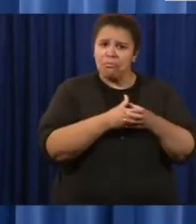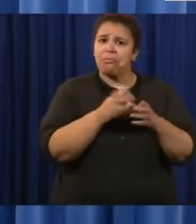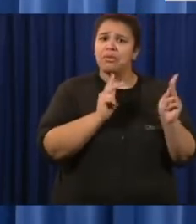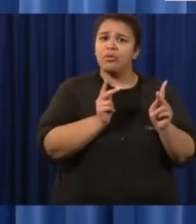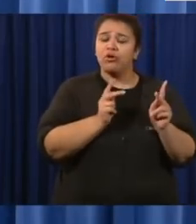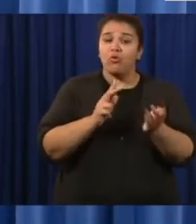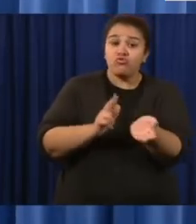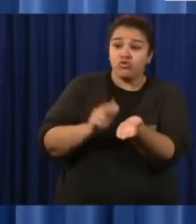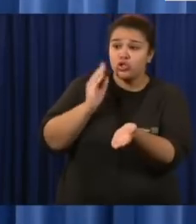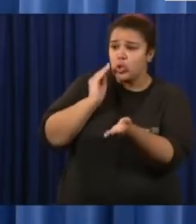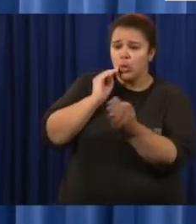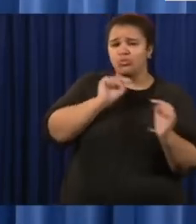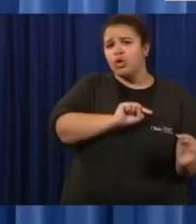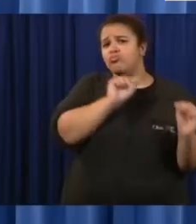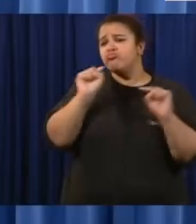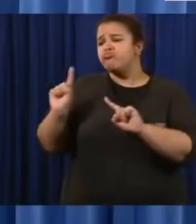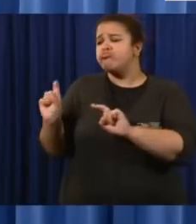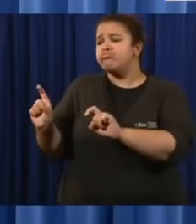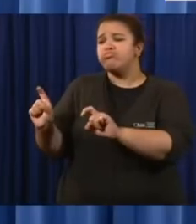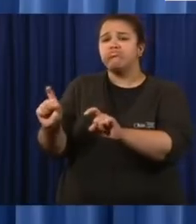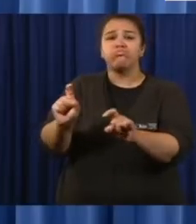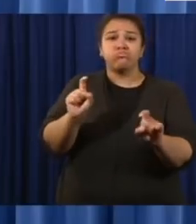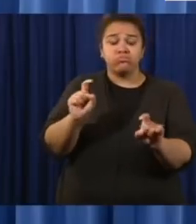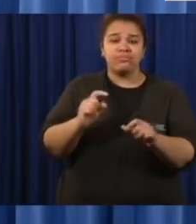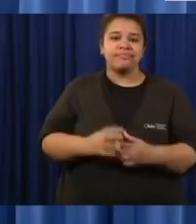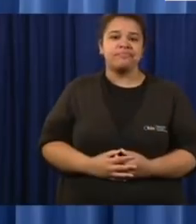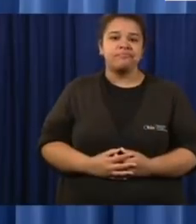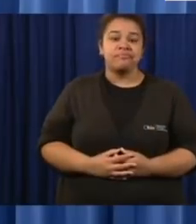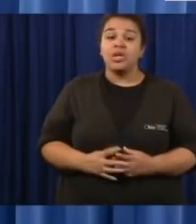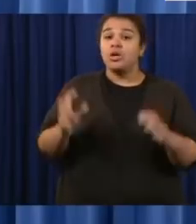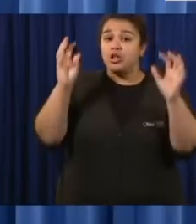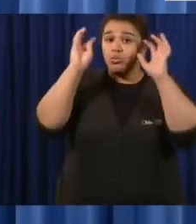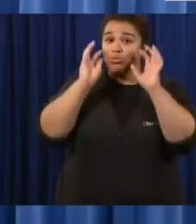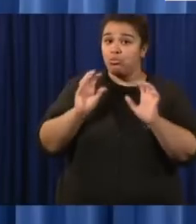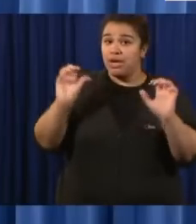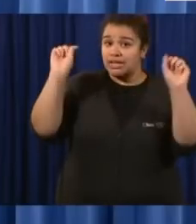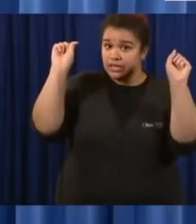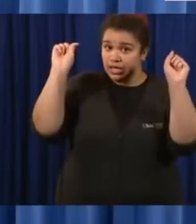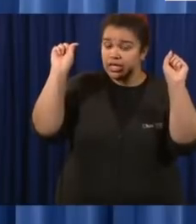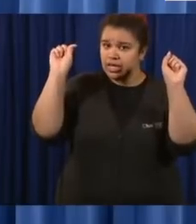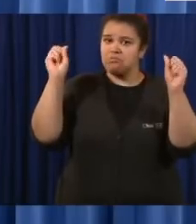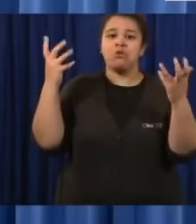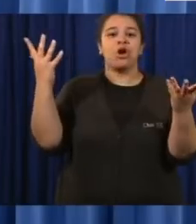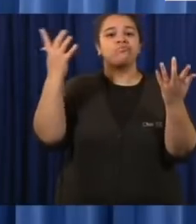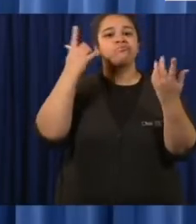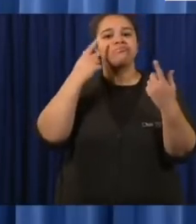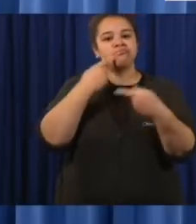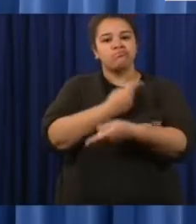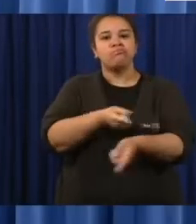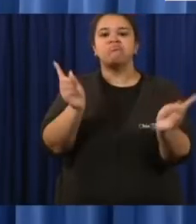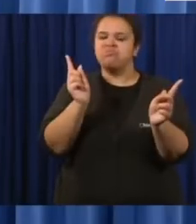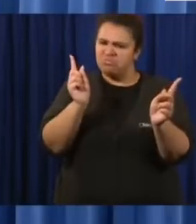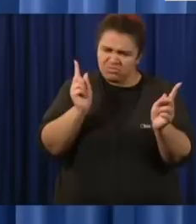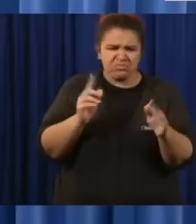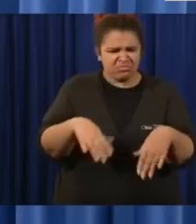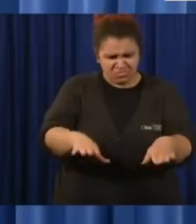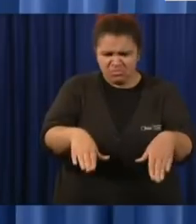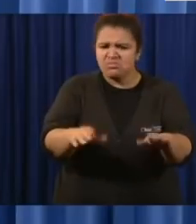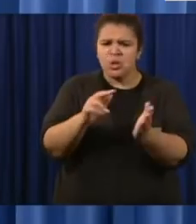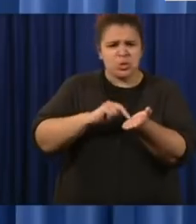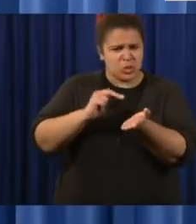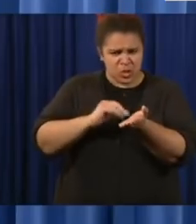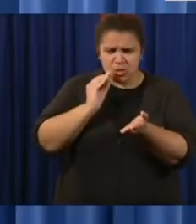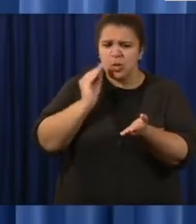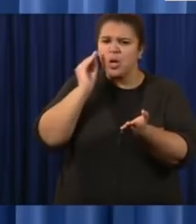homes. And, we've seen the president direct people to do mass nursing home testing.